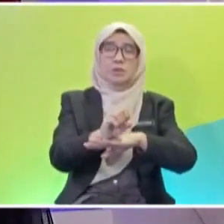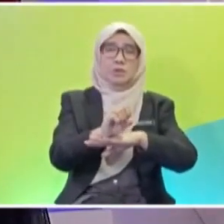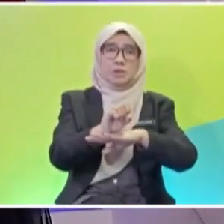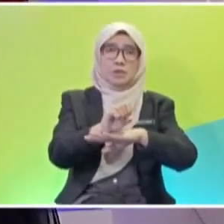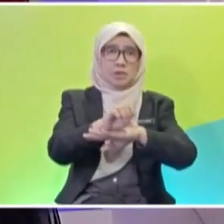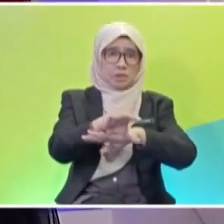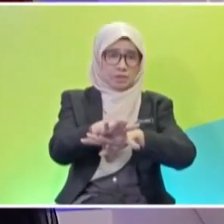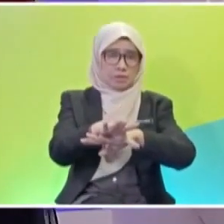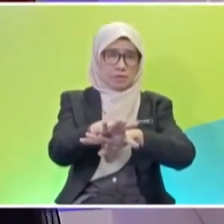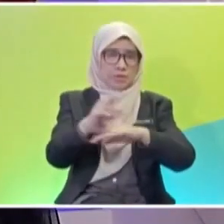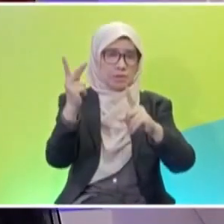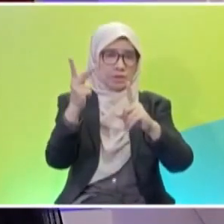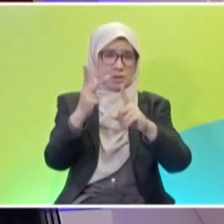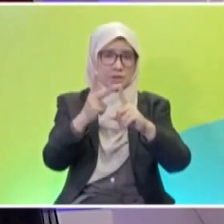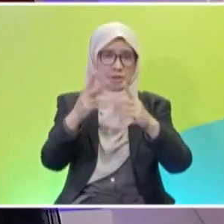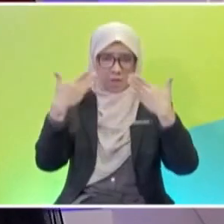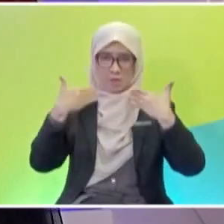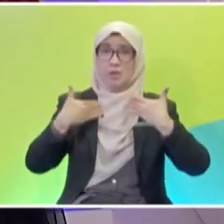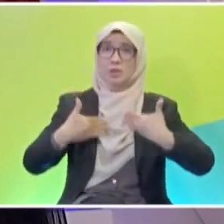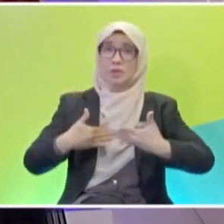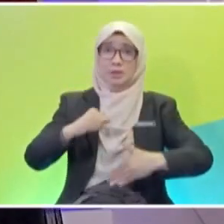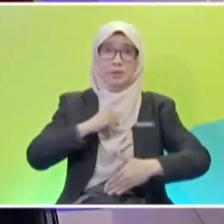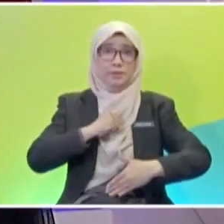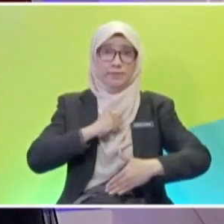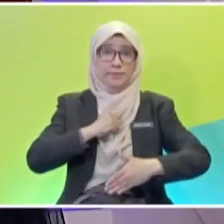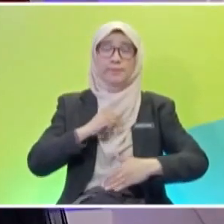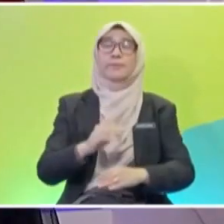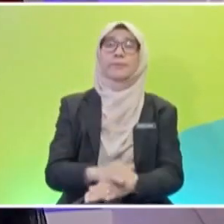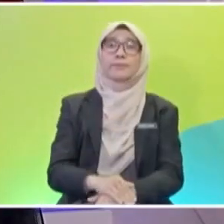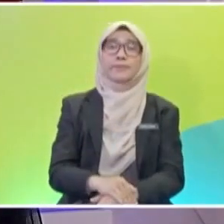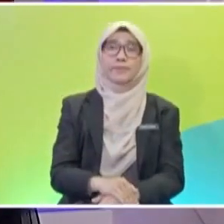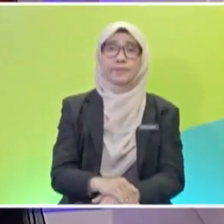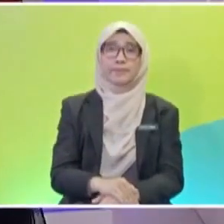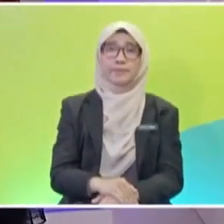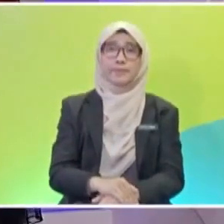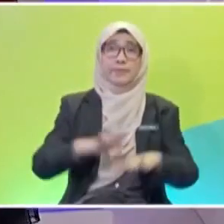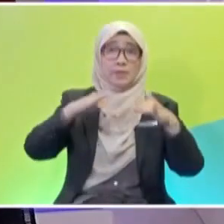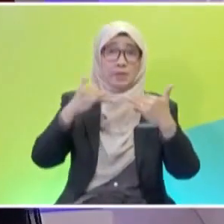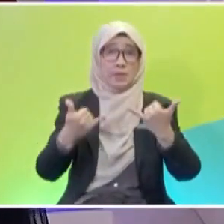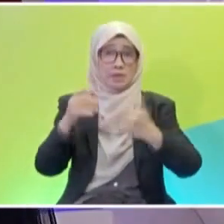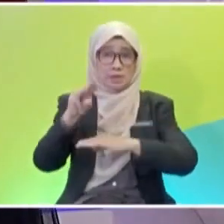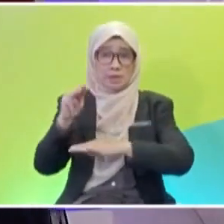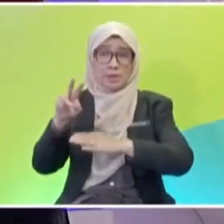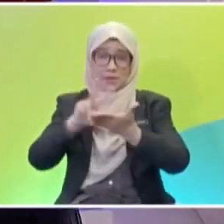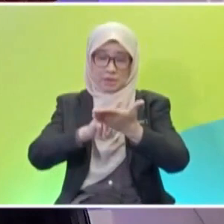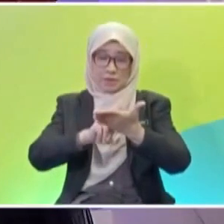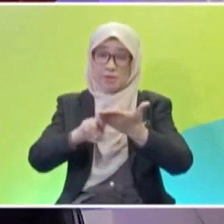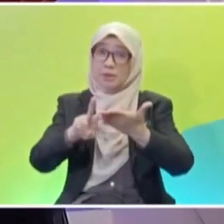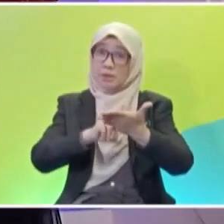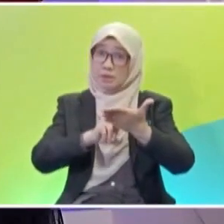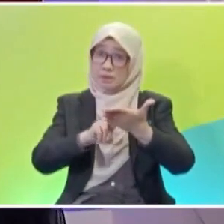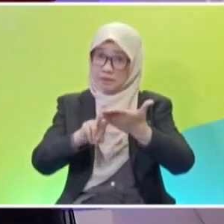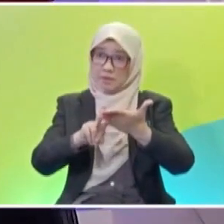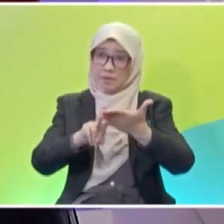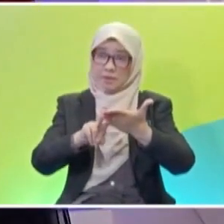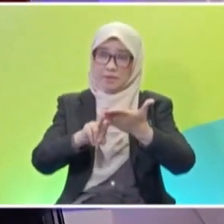some kind of effects. So, I'm right. not going to give away too much about it because okay. we're going to read. And as you can see,